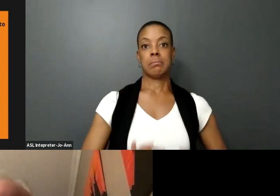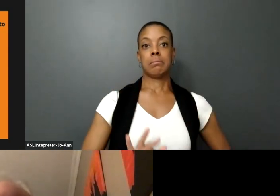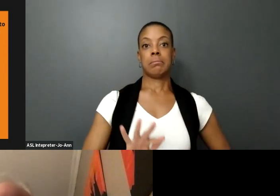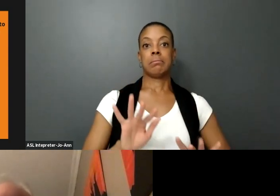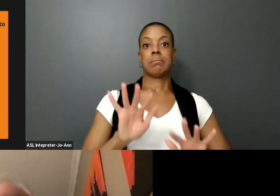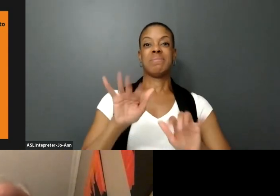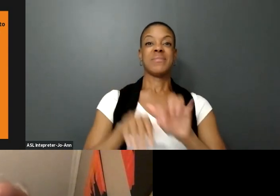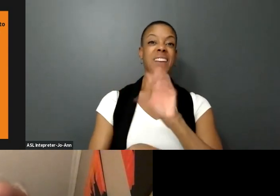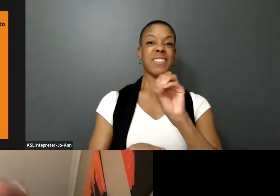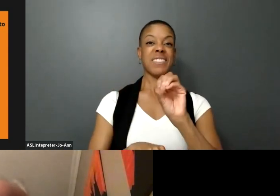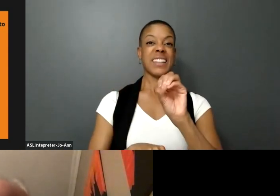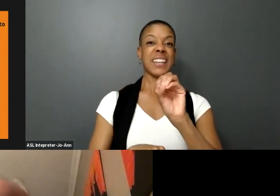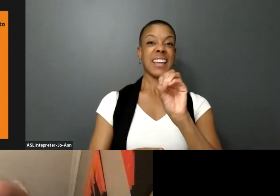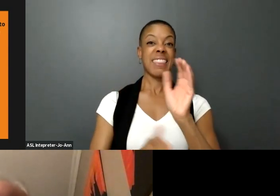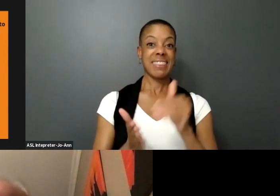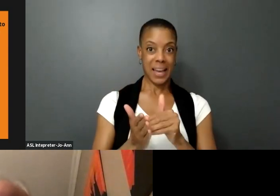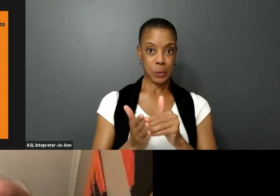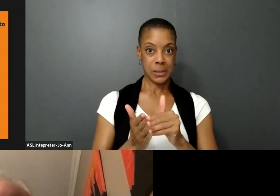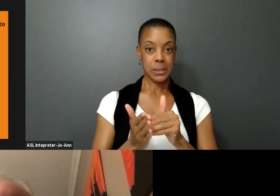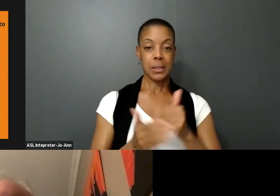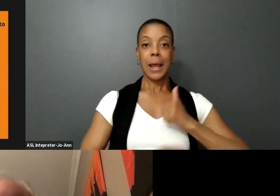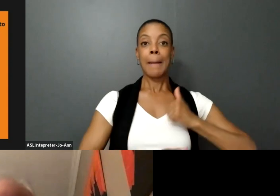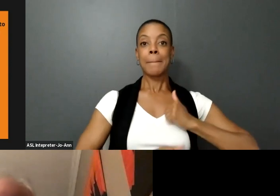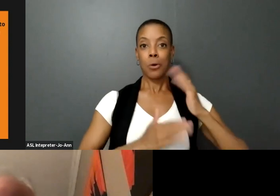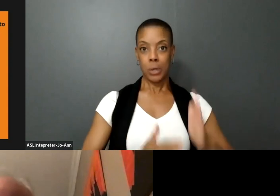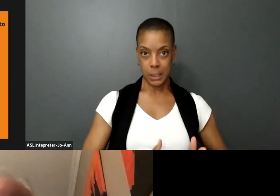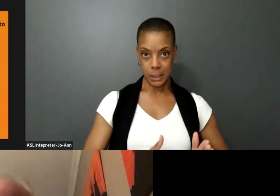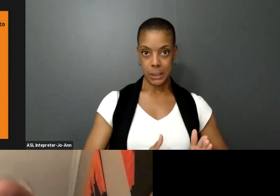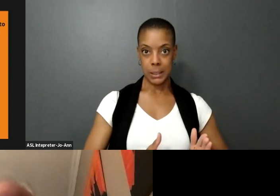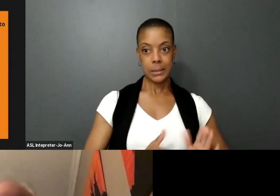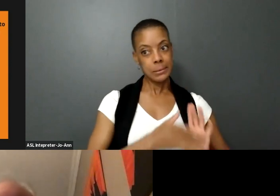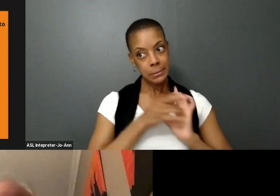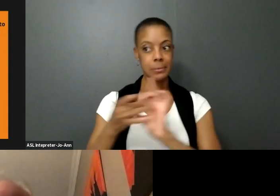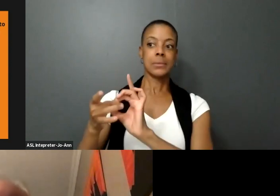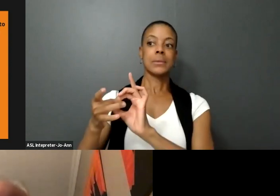of 50,000 of those American colonists who remained loyal to the king.